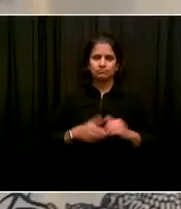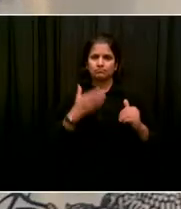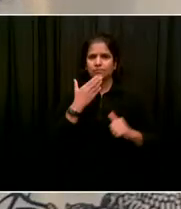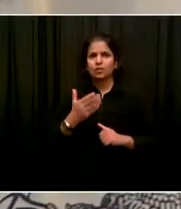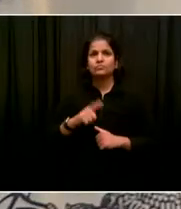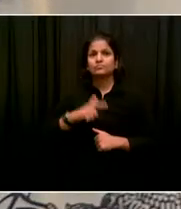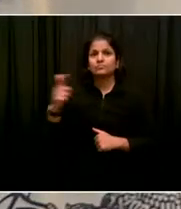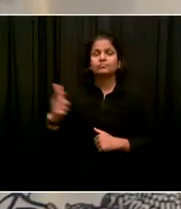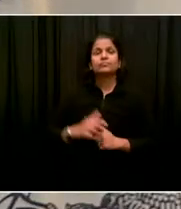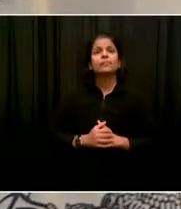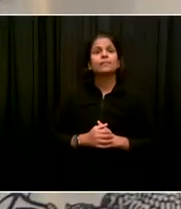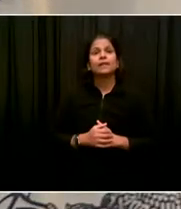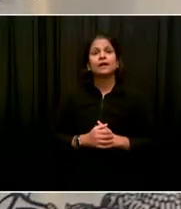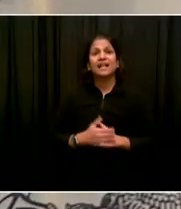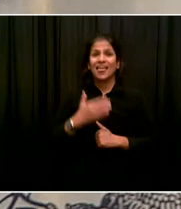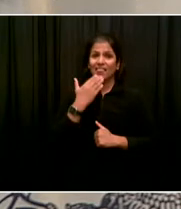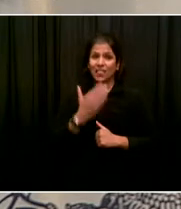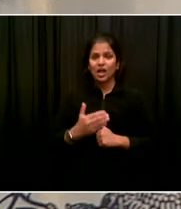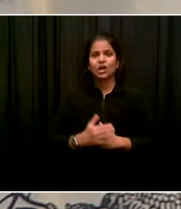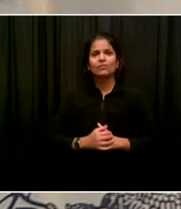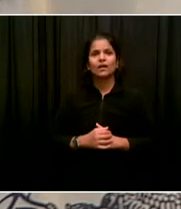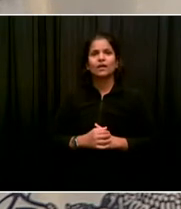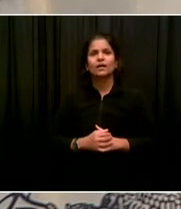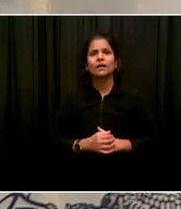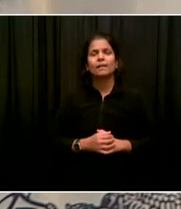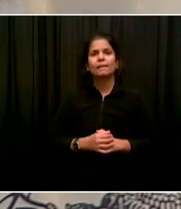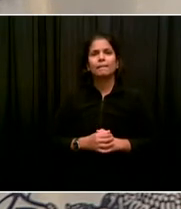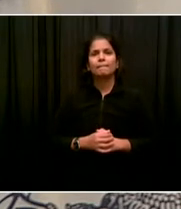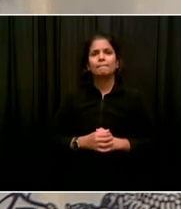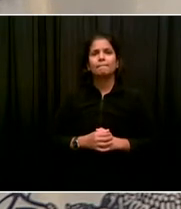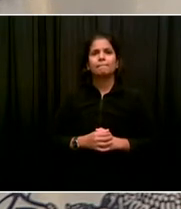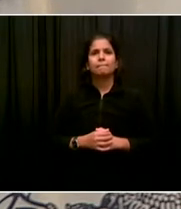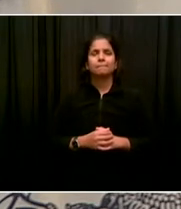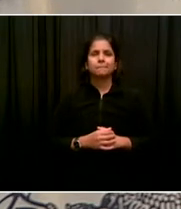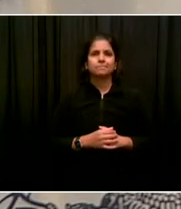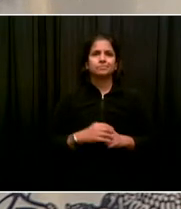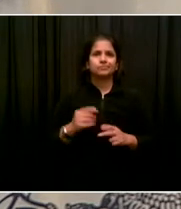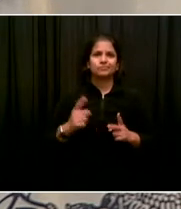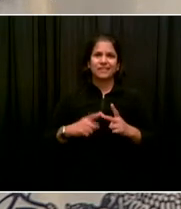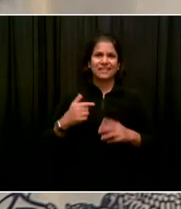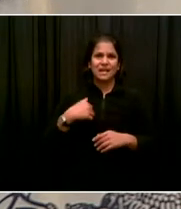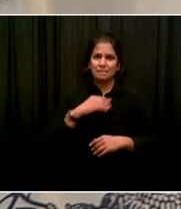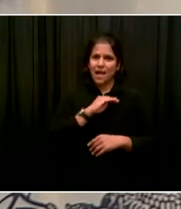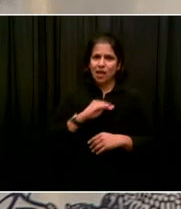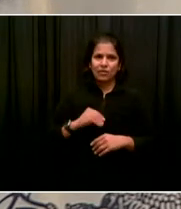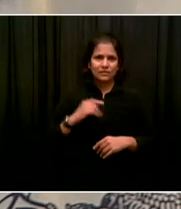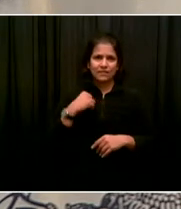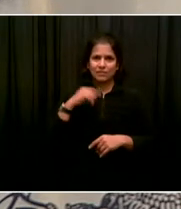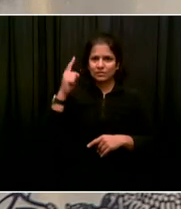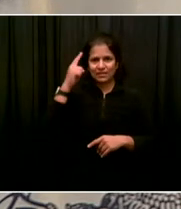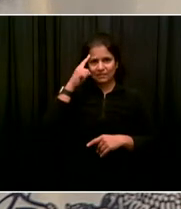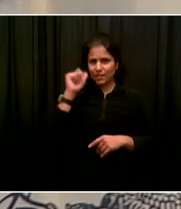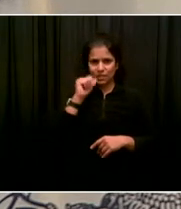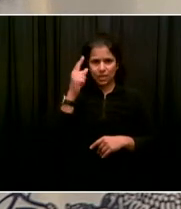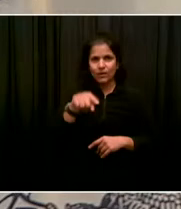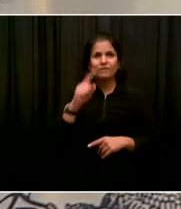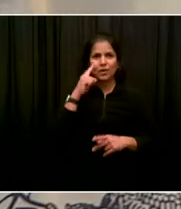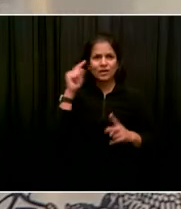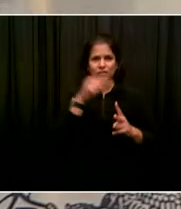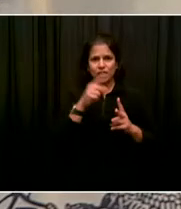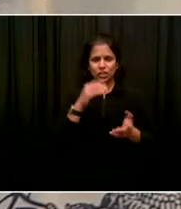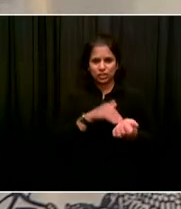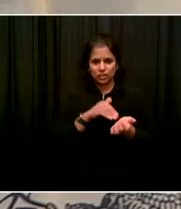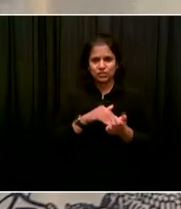Great, thank you. And again, this is for your health experts. Being that this variant keeps evolving into